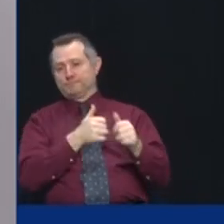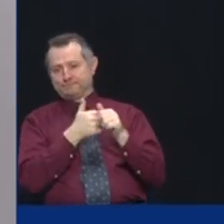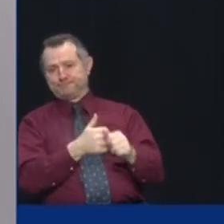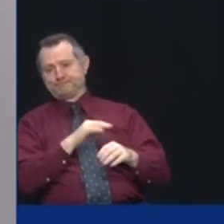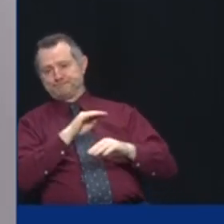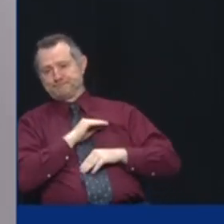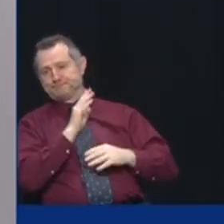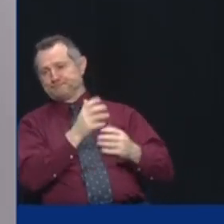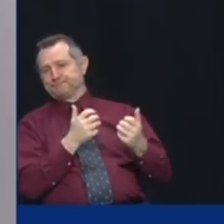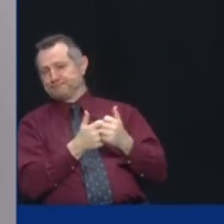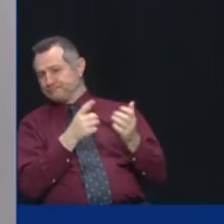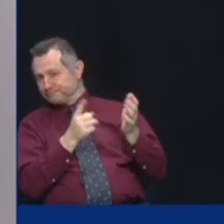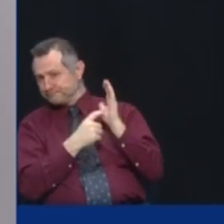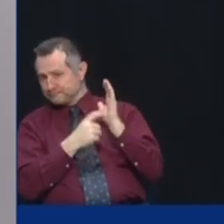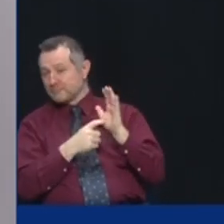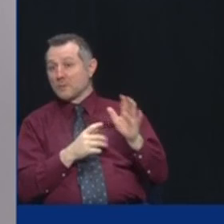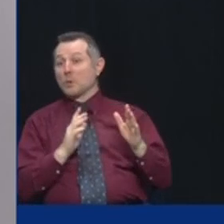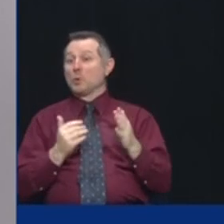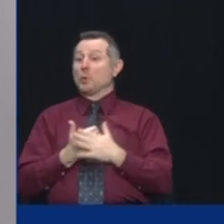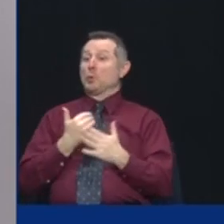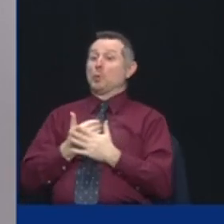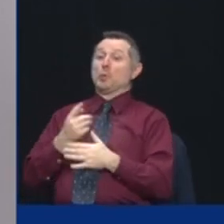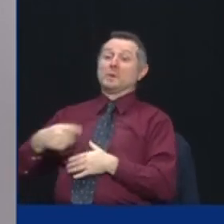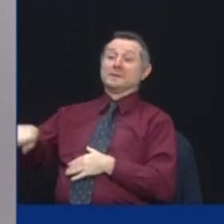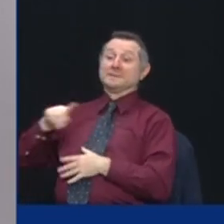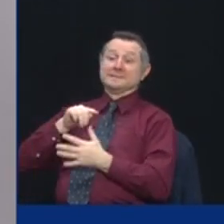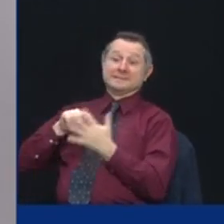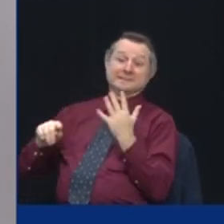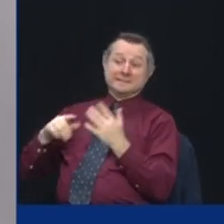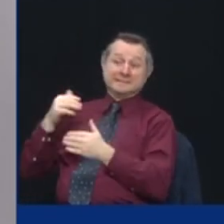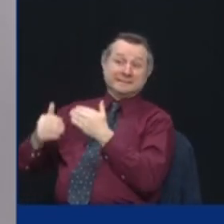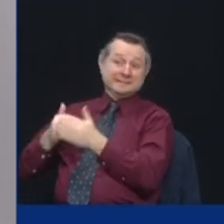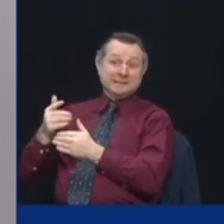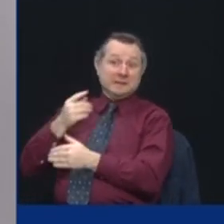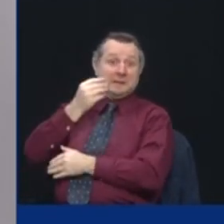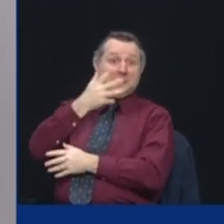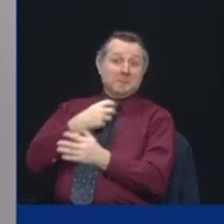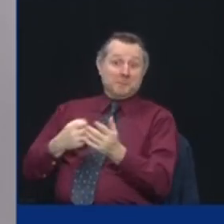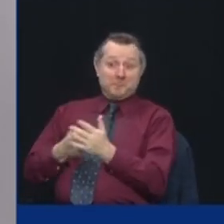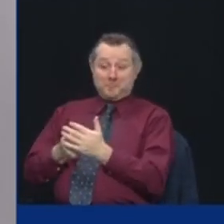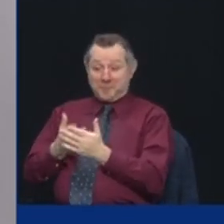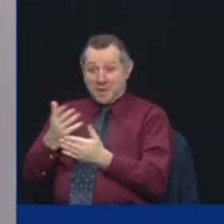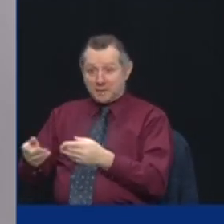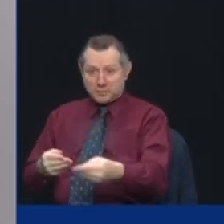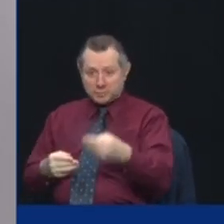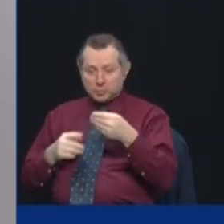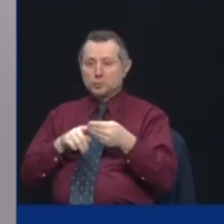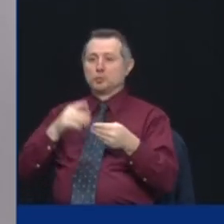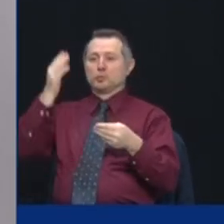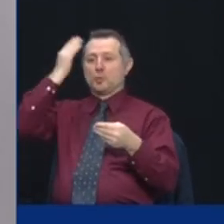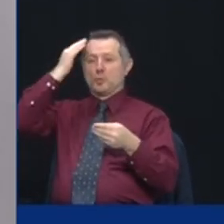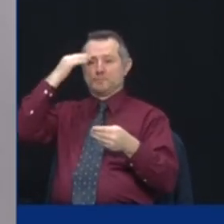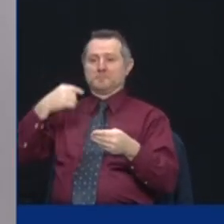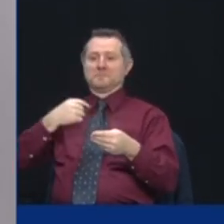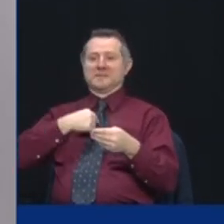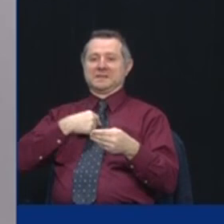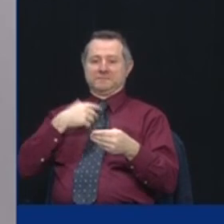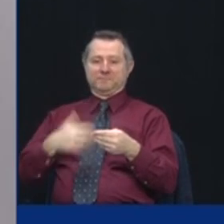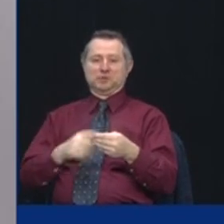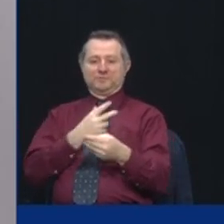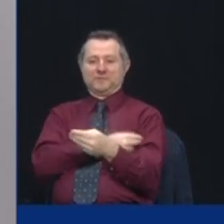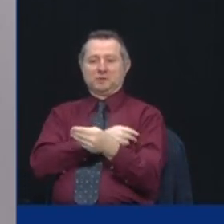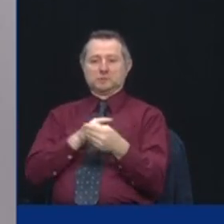regime, when you buy a ticket, you'll know if you're vaccinated where that ticket is, where you can go, and if you're unvaccinated, you'll know where you can go.